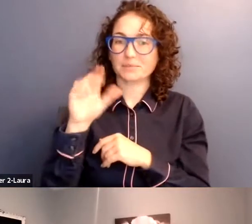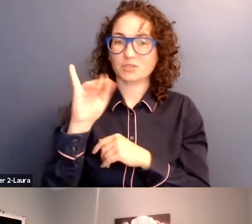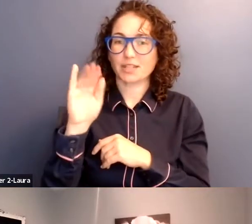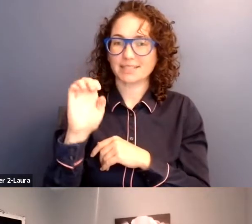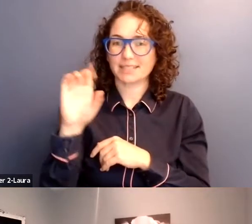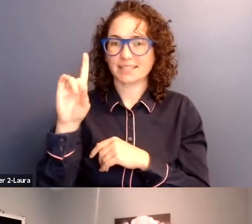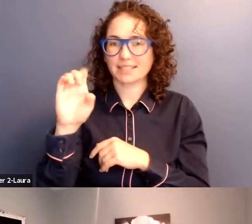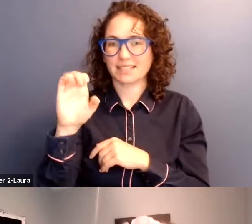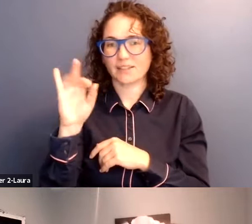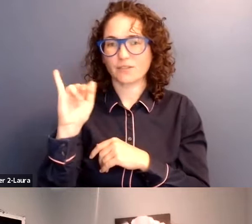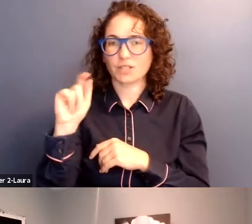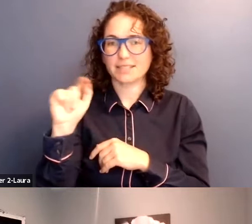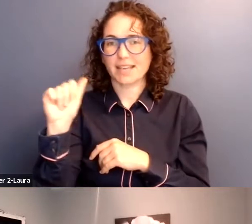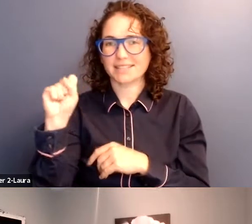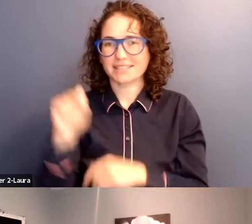DeFreitas.